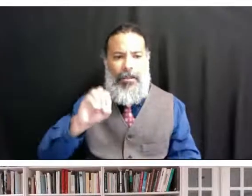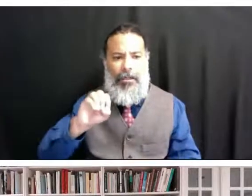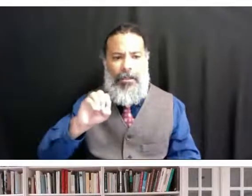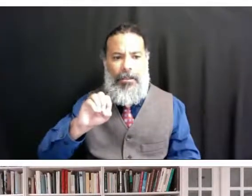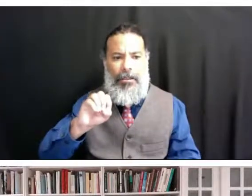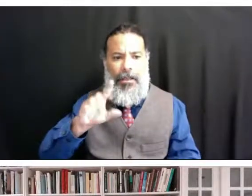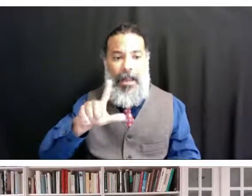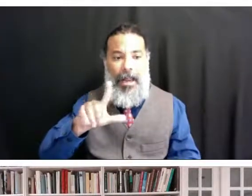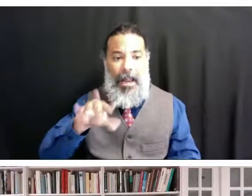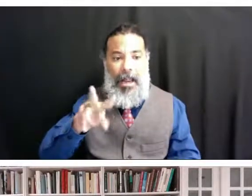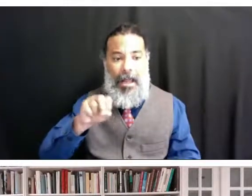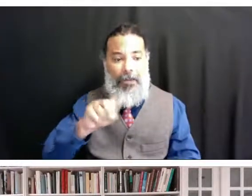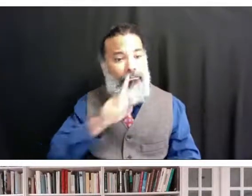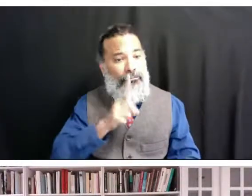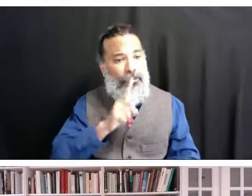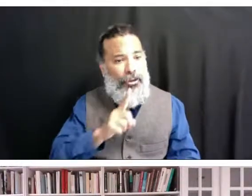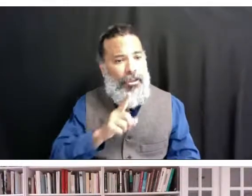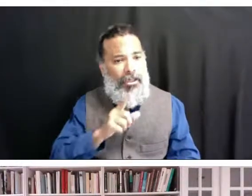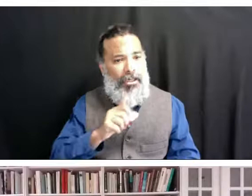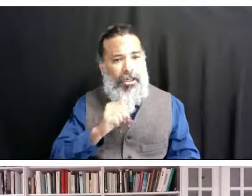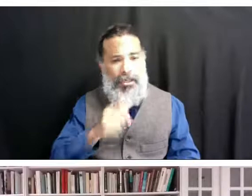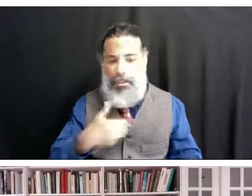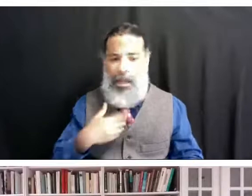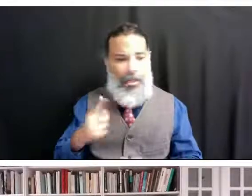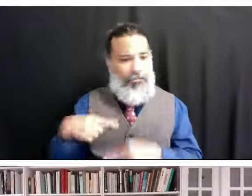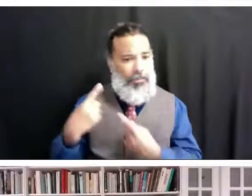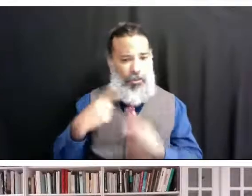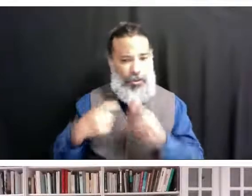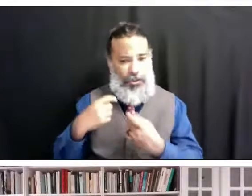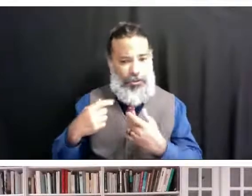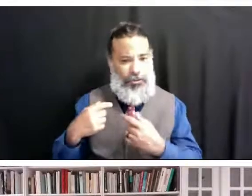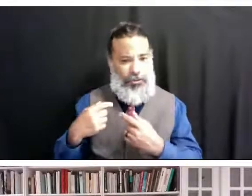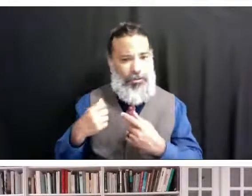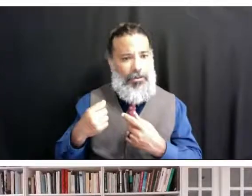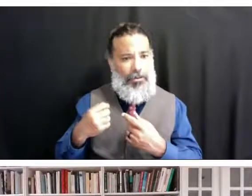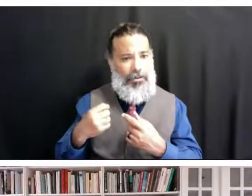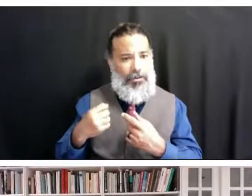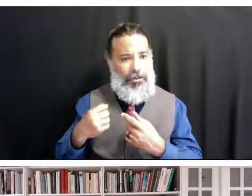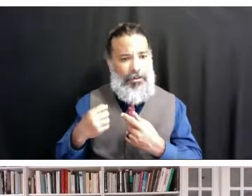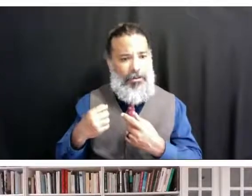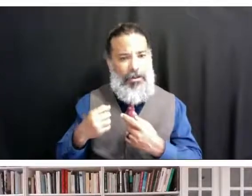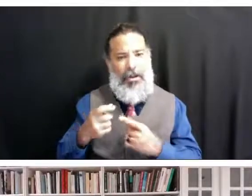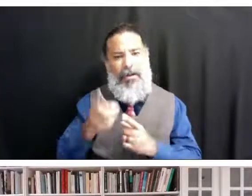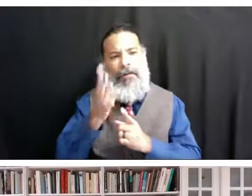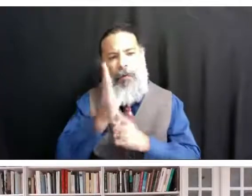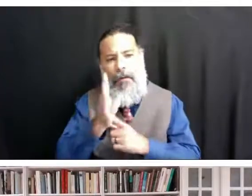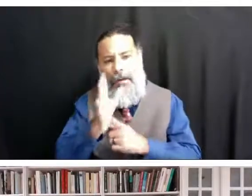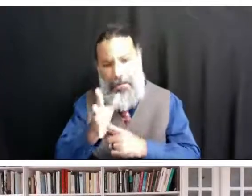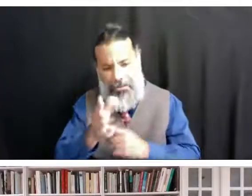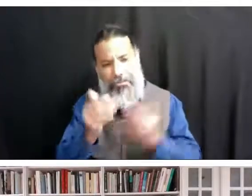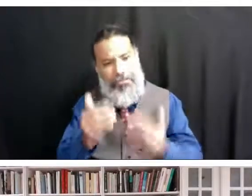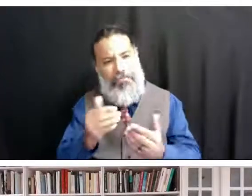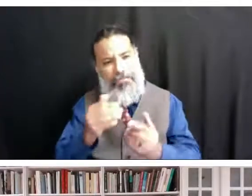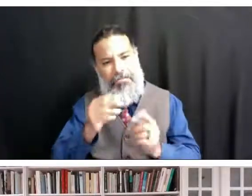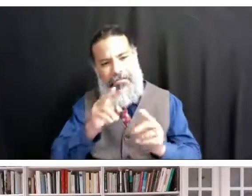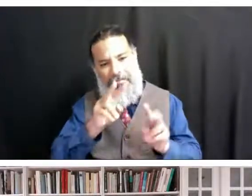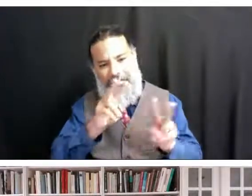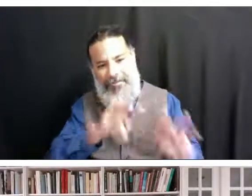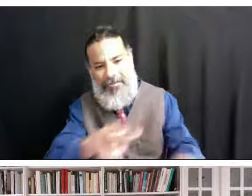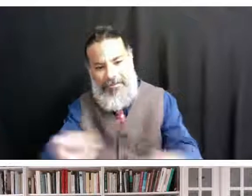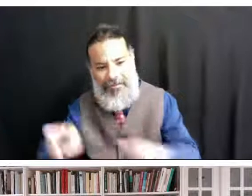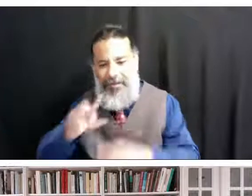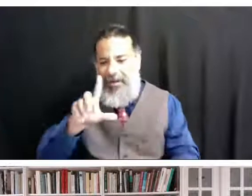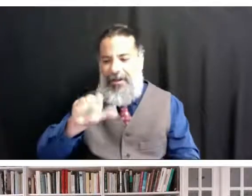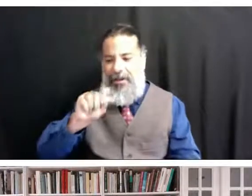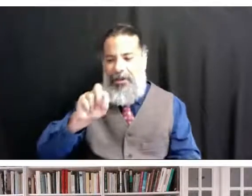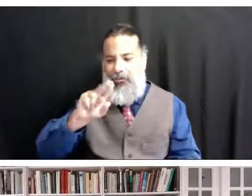David? Sure. It doesn't look like we have any questions coming in through the chat, so we've got about 4 or 5 minutes here. If you want to take us around the